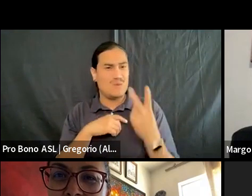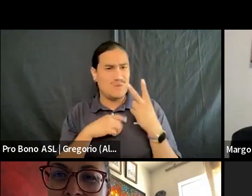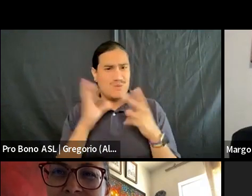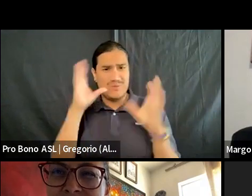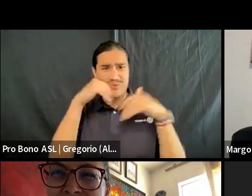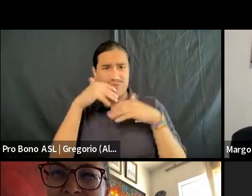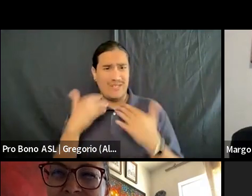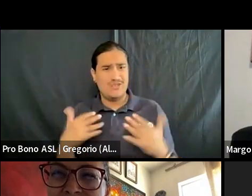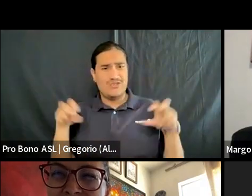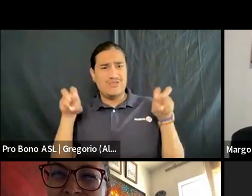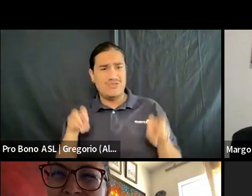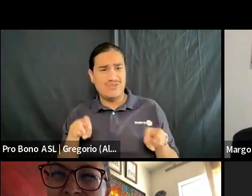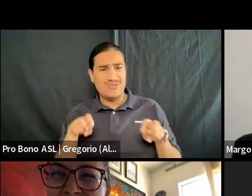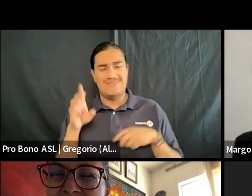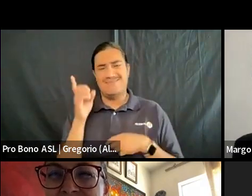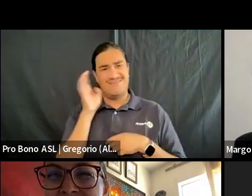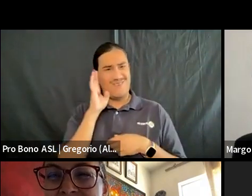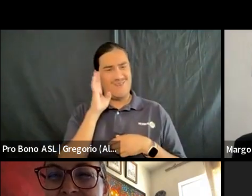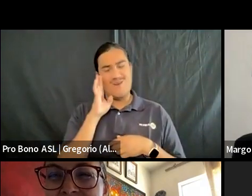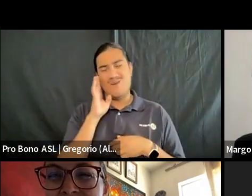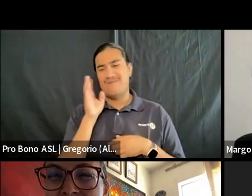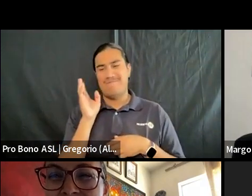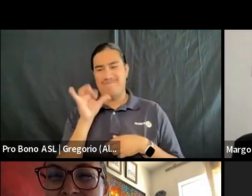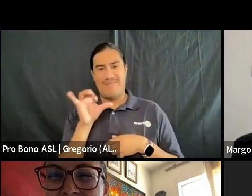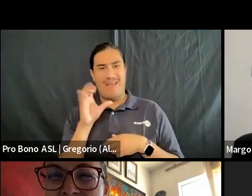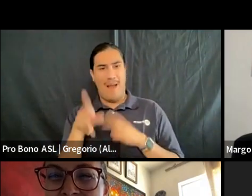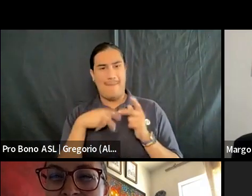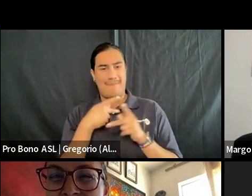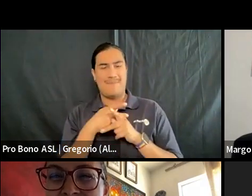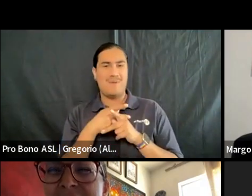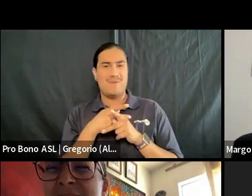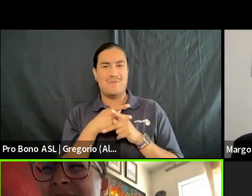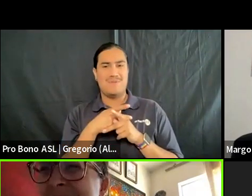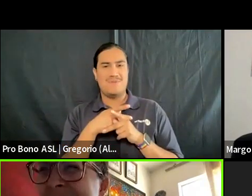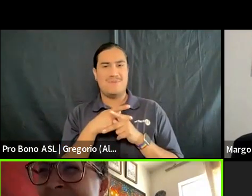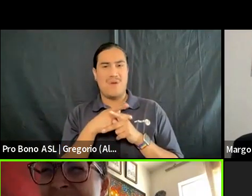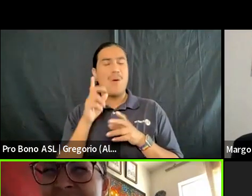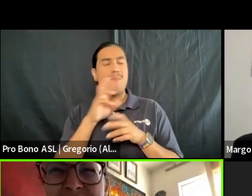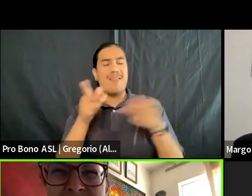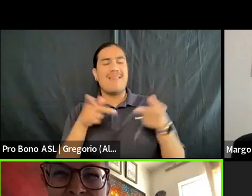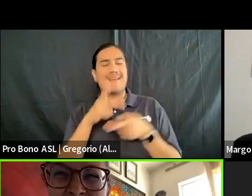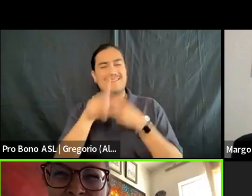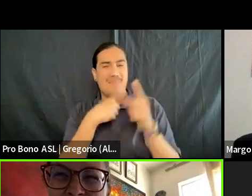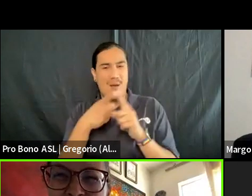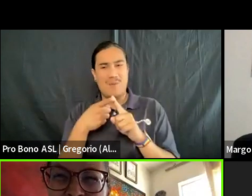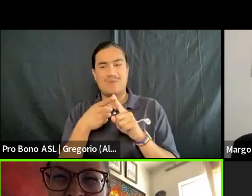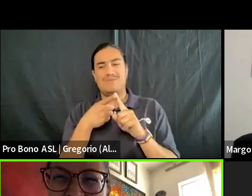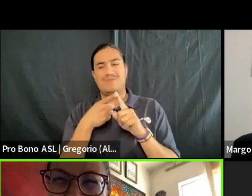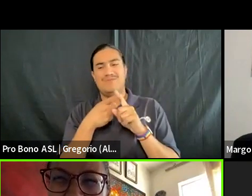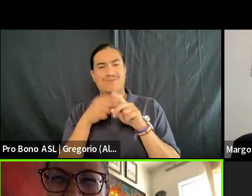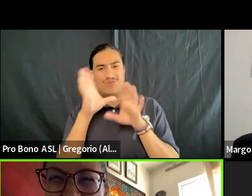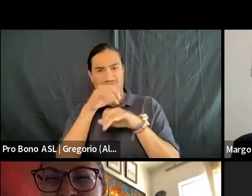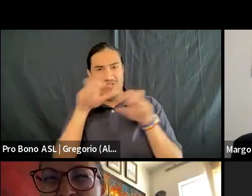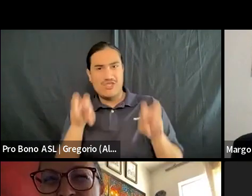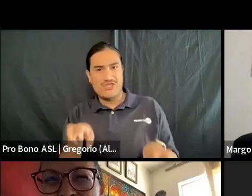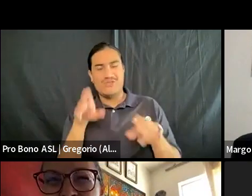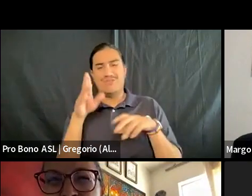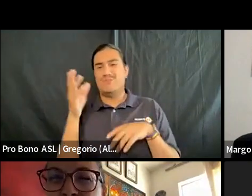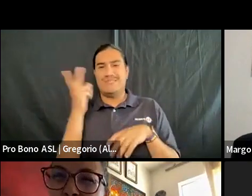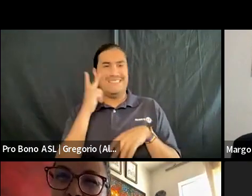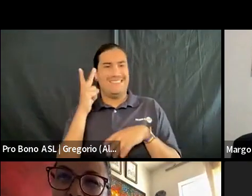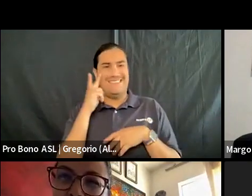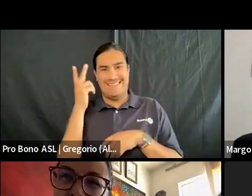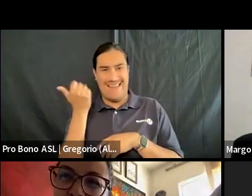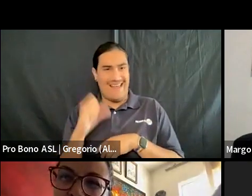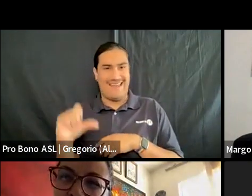strangers. I figured, you know, plays about strangers are always fun because they go anywhere. So we